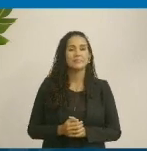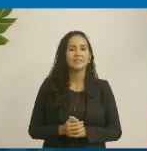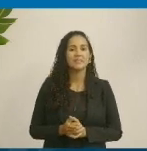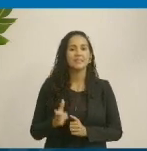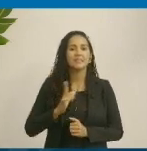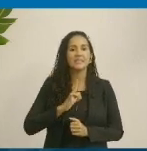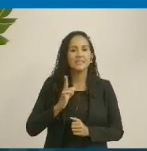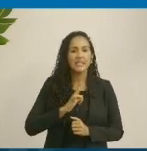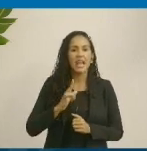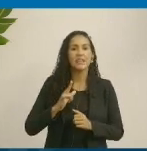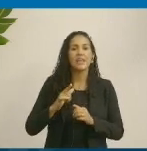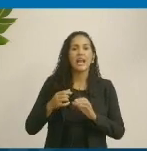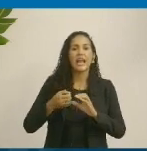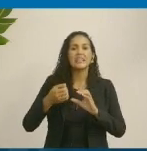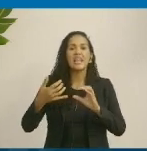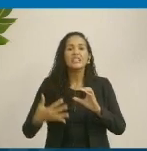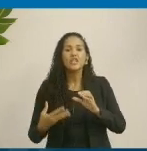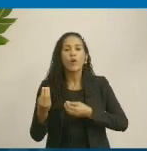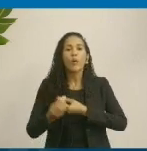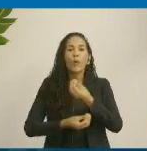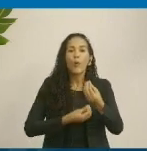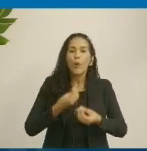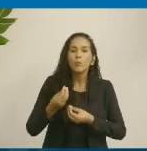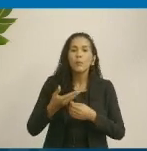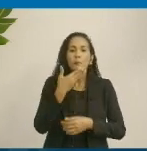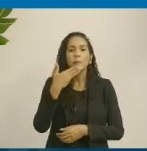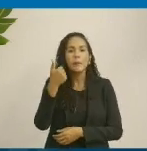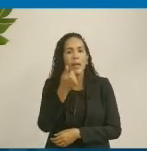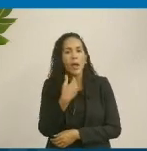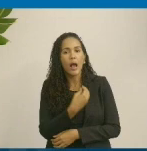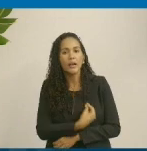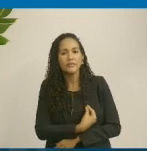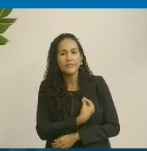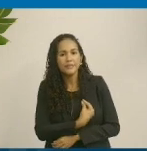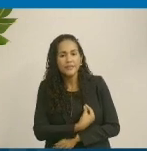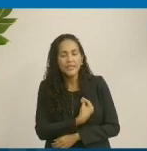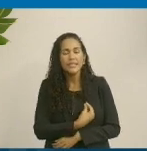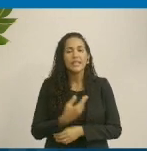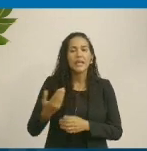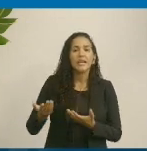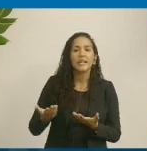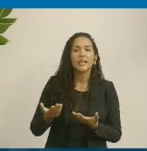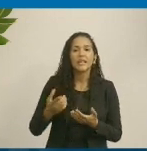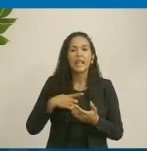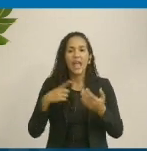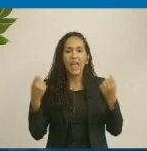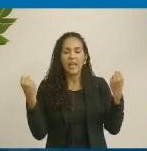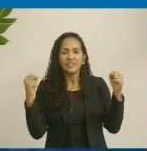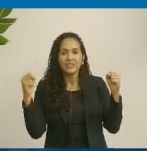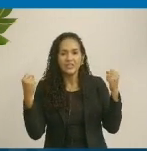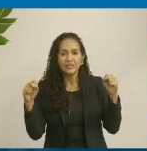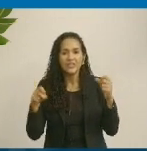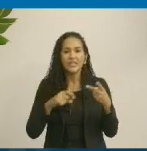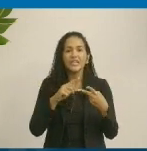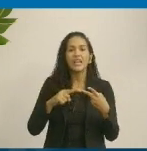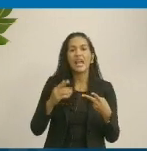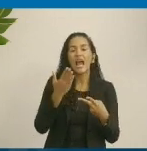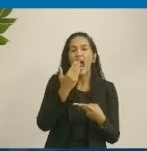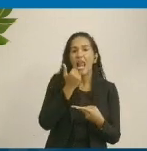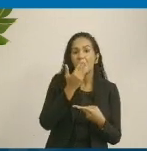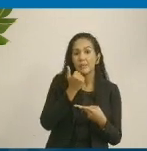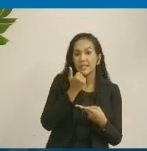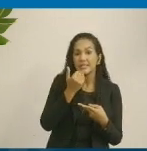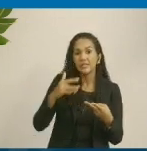eating, stress, sleep management. Those are everyday topics that we can all identify with and that we all need help